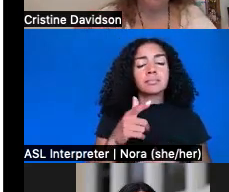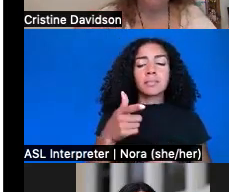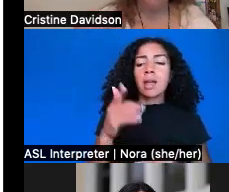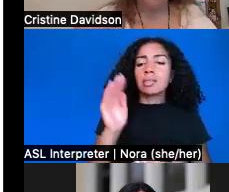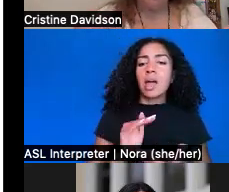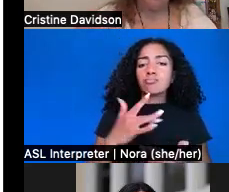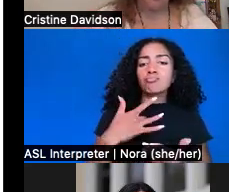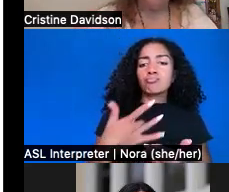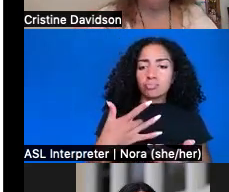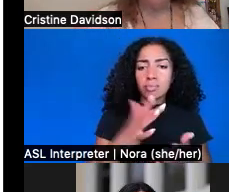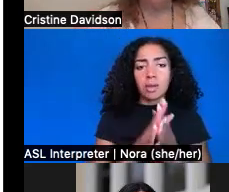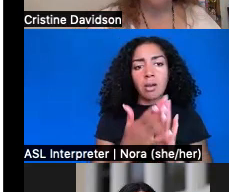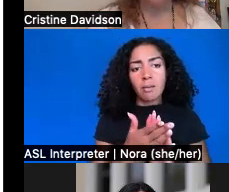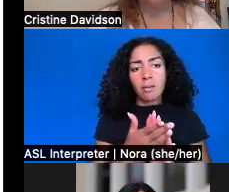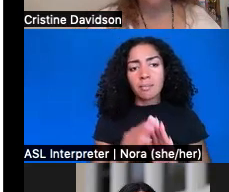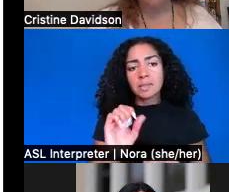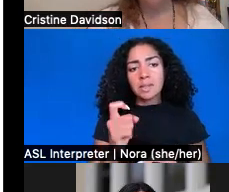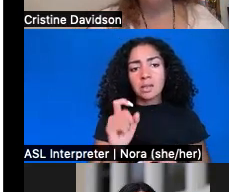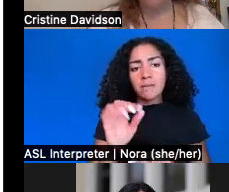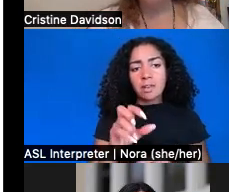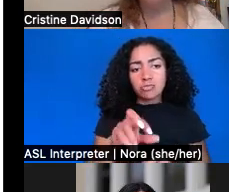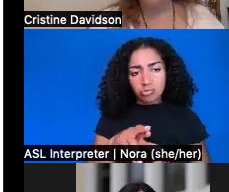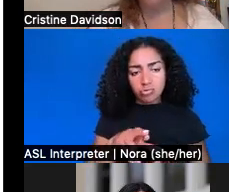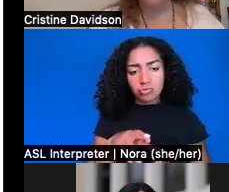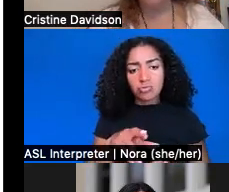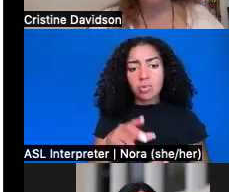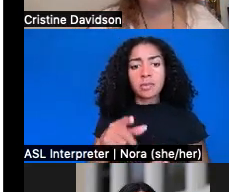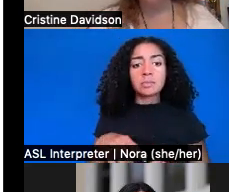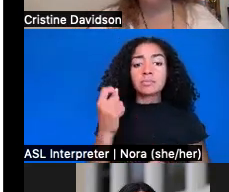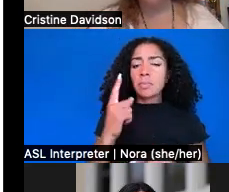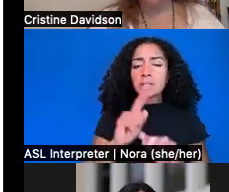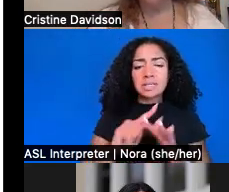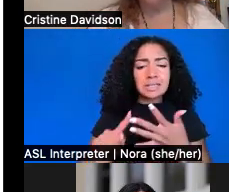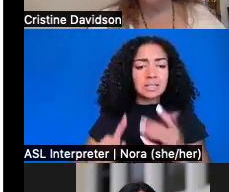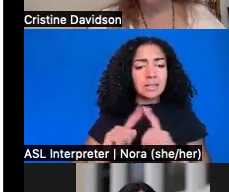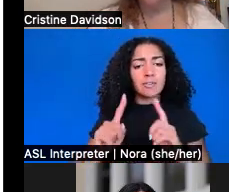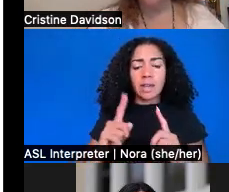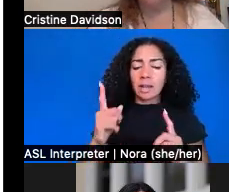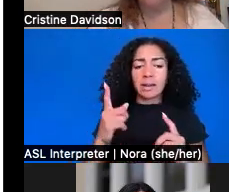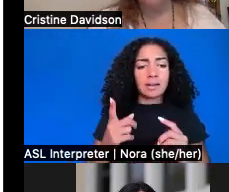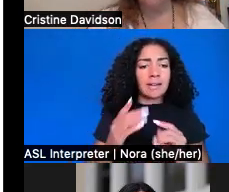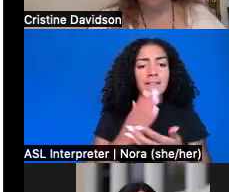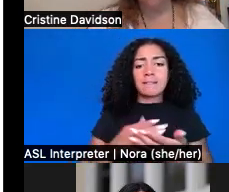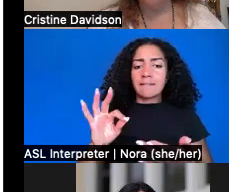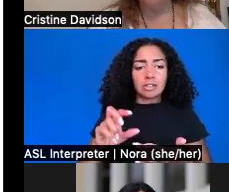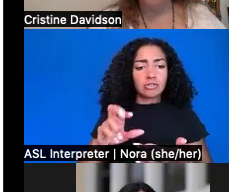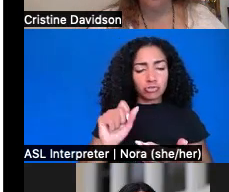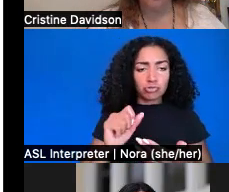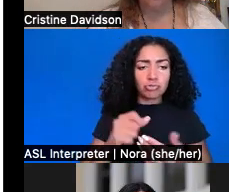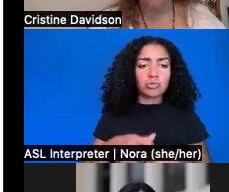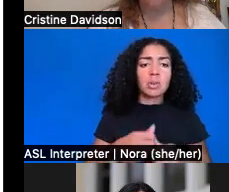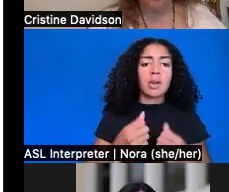gone by, right? The perceptions of how the family responded, exposure to violence in the